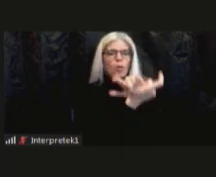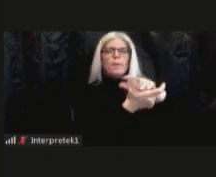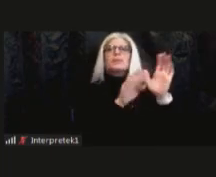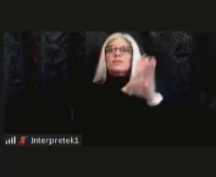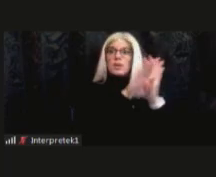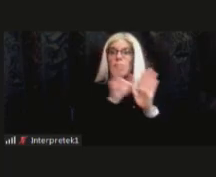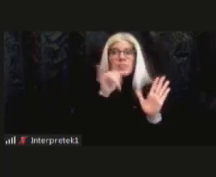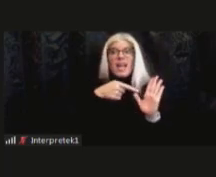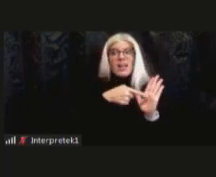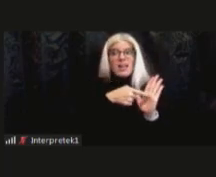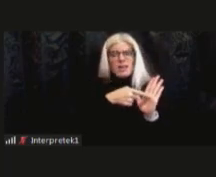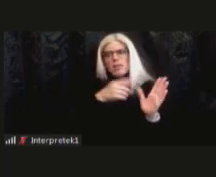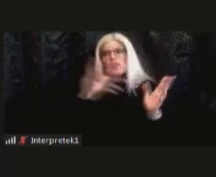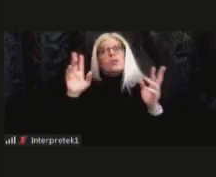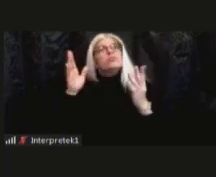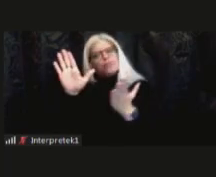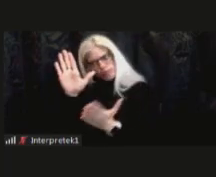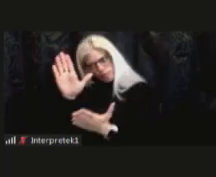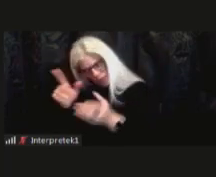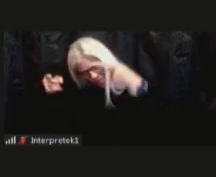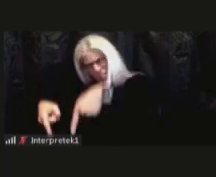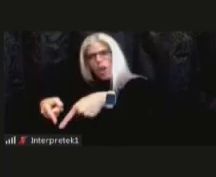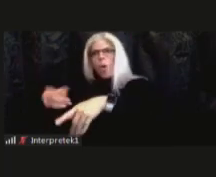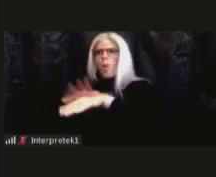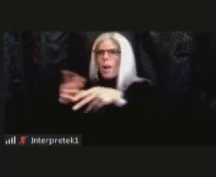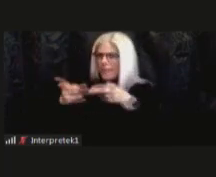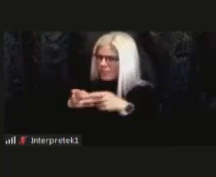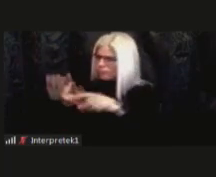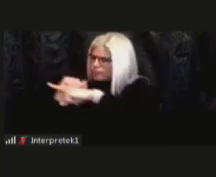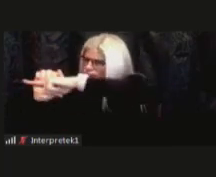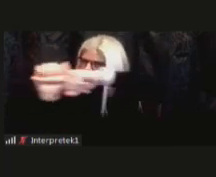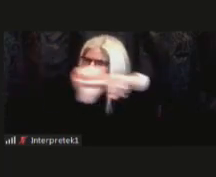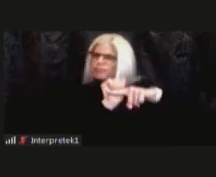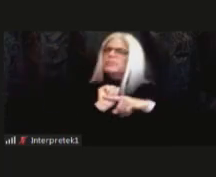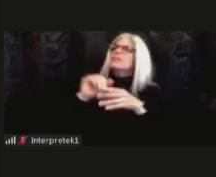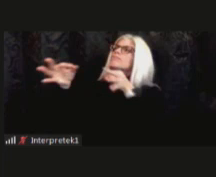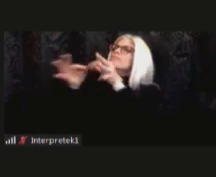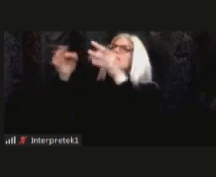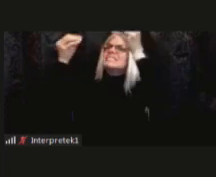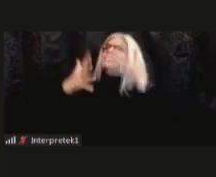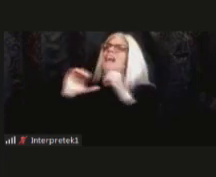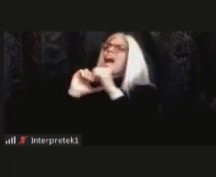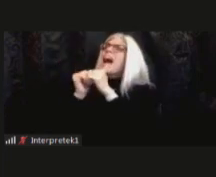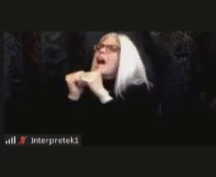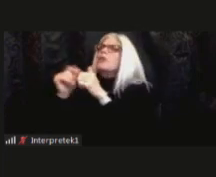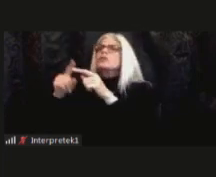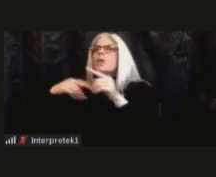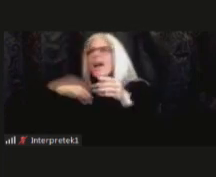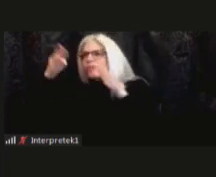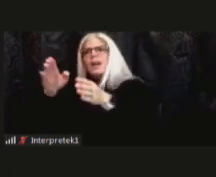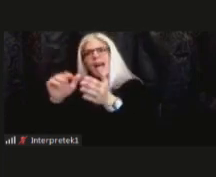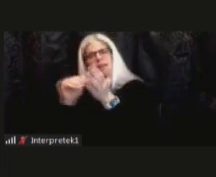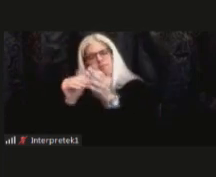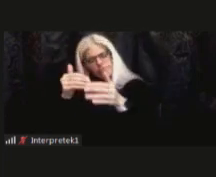coaching to early childhood teachers on strategies that promote children's language and cognitive development. By using this